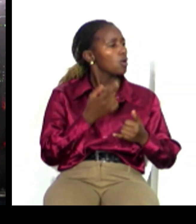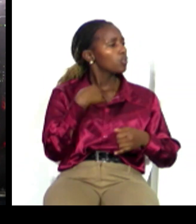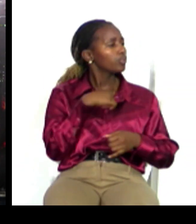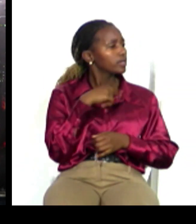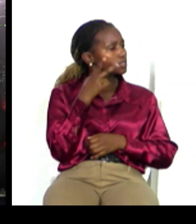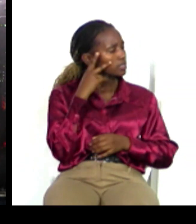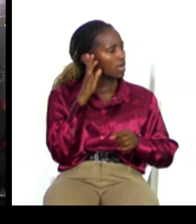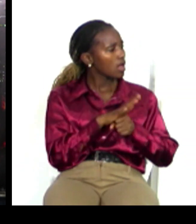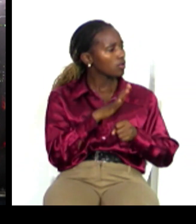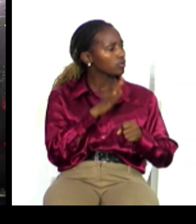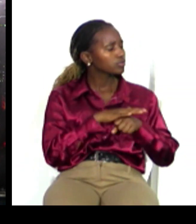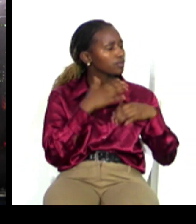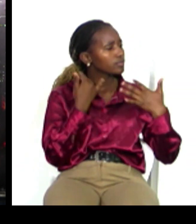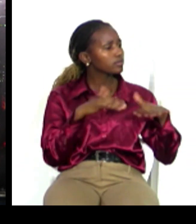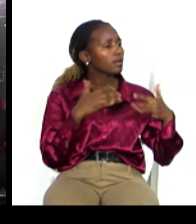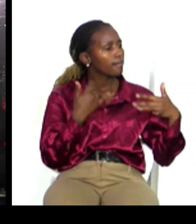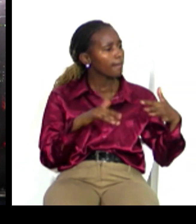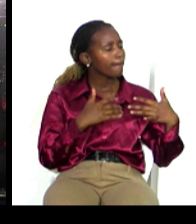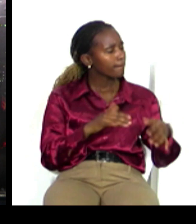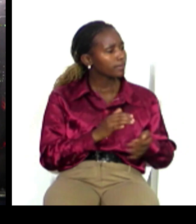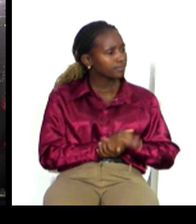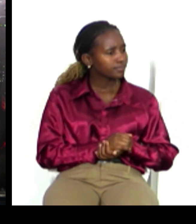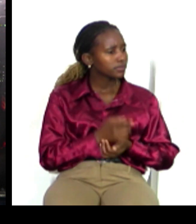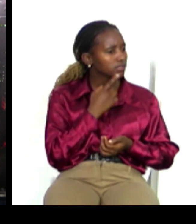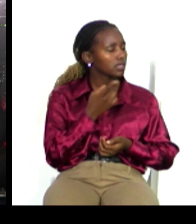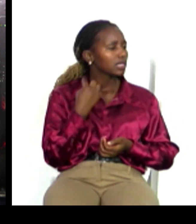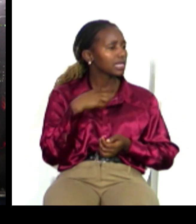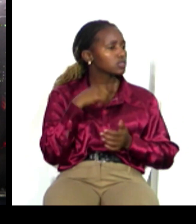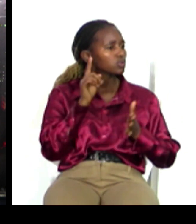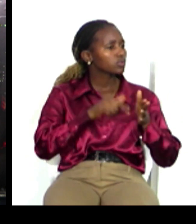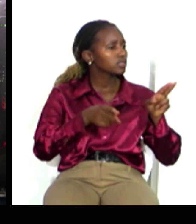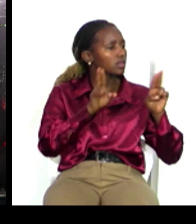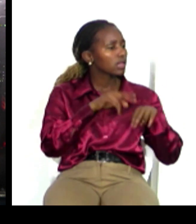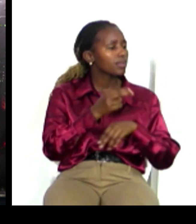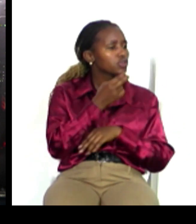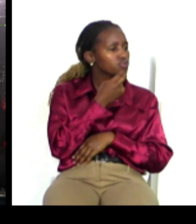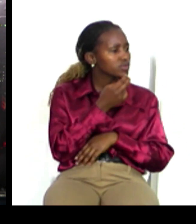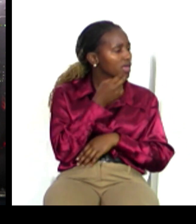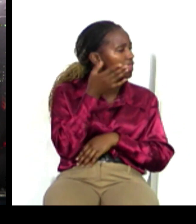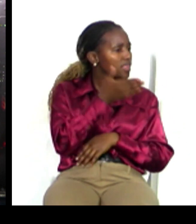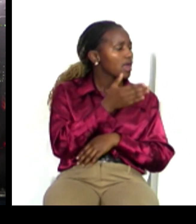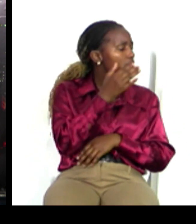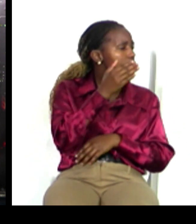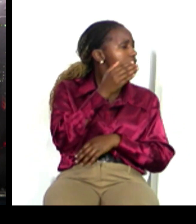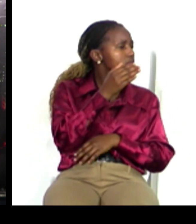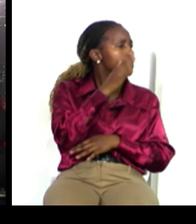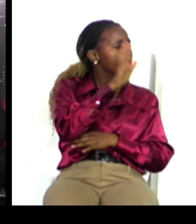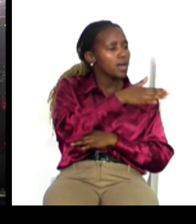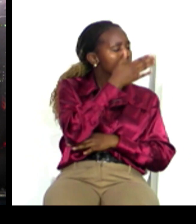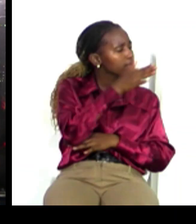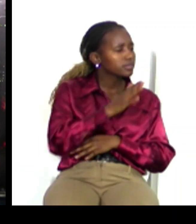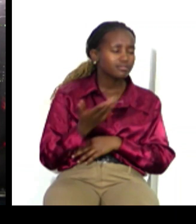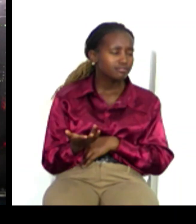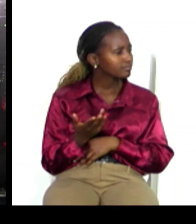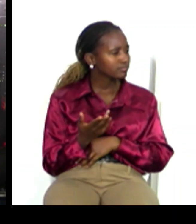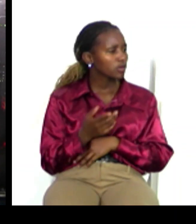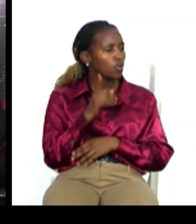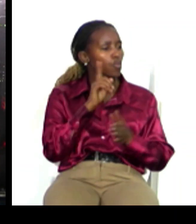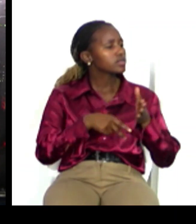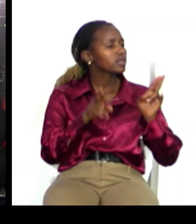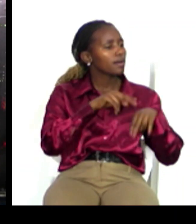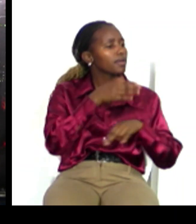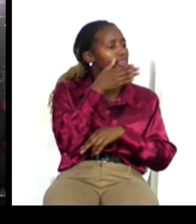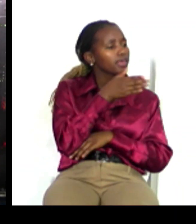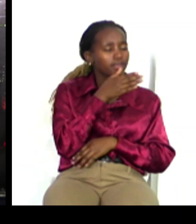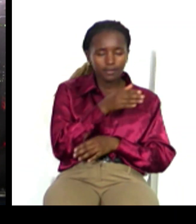Yeah. What's this that happened on Tuesday in Parliament, in the Senate? There